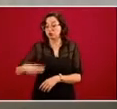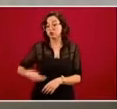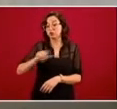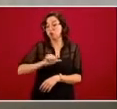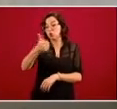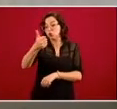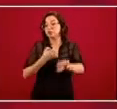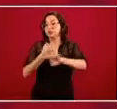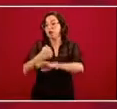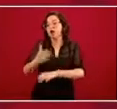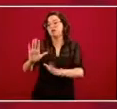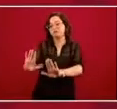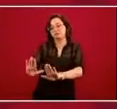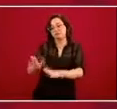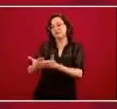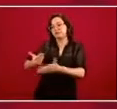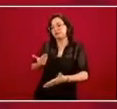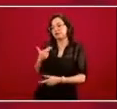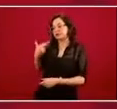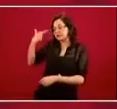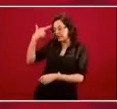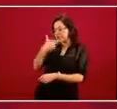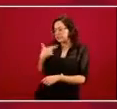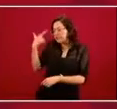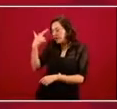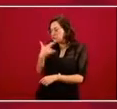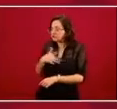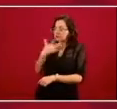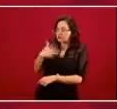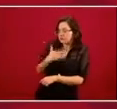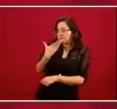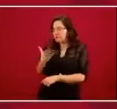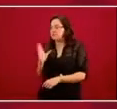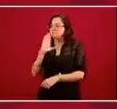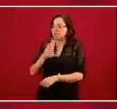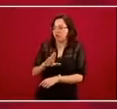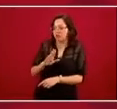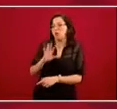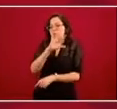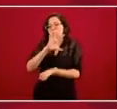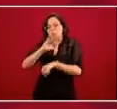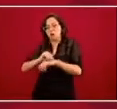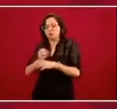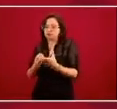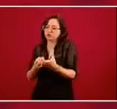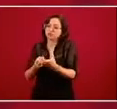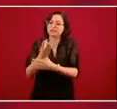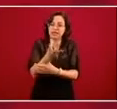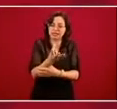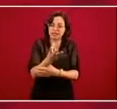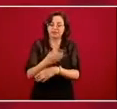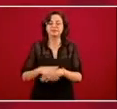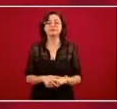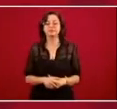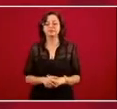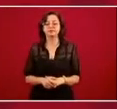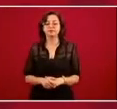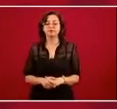reason, then they would have to go through additional filtering mechanisms so we can control this